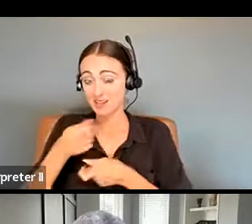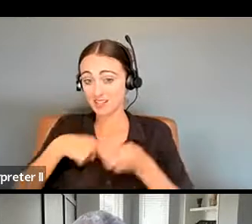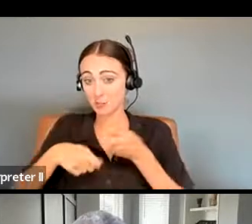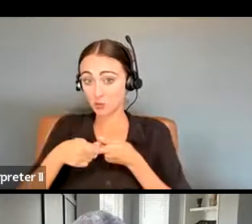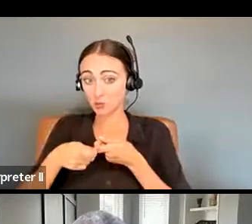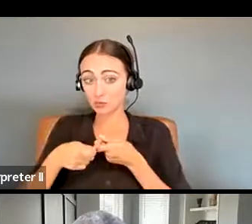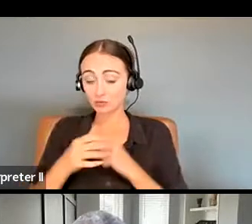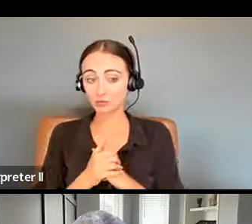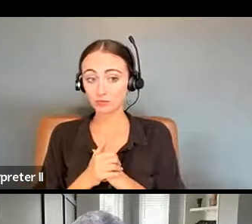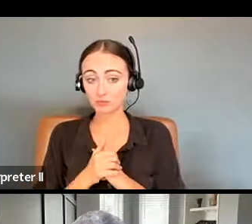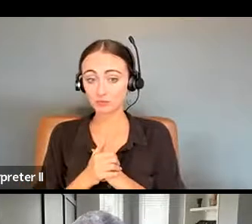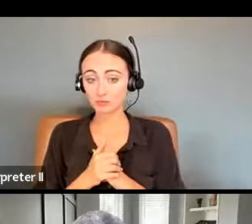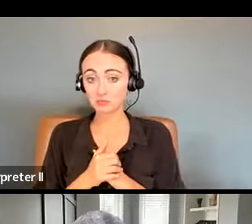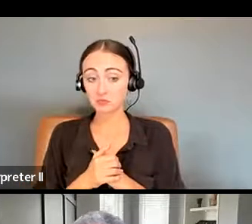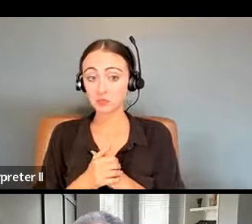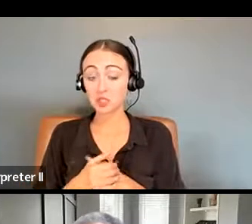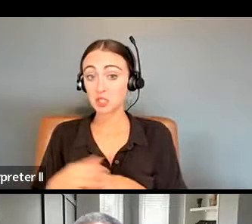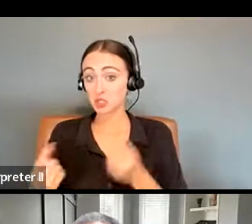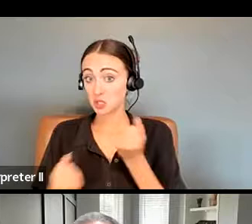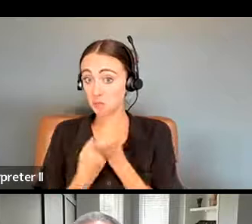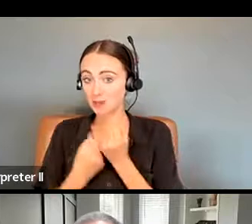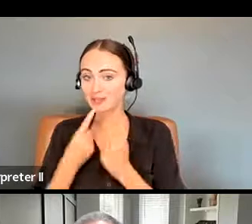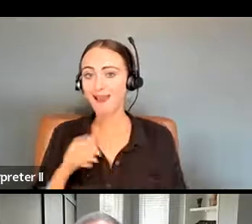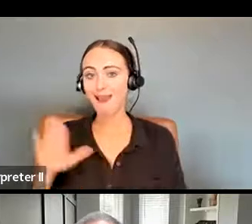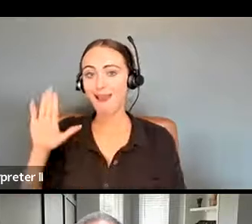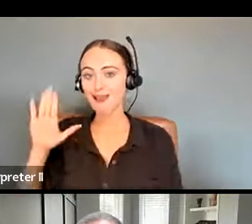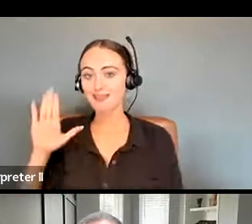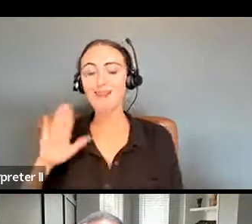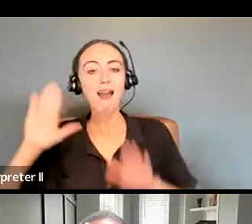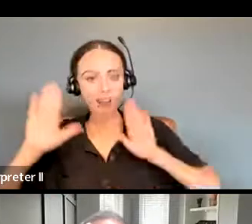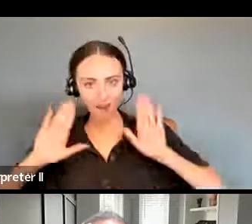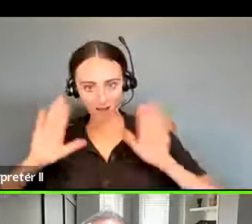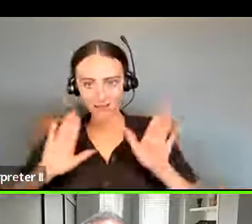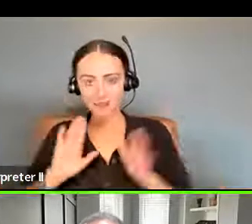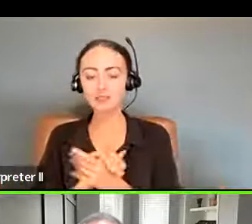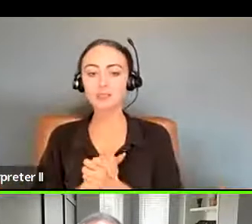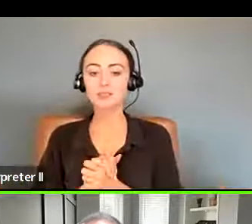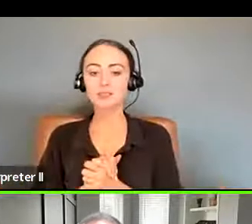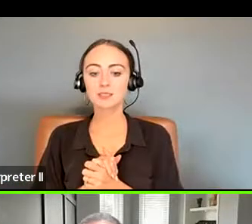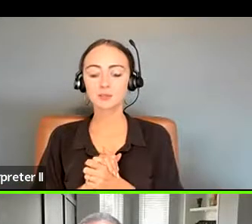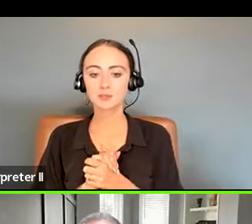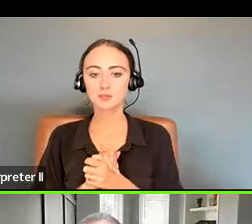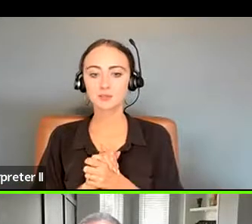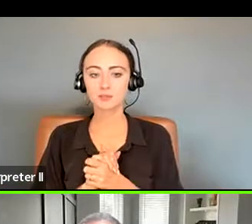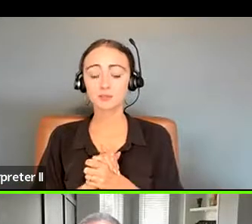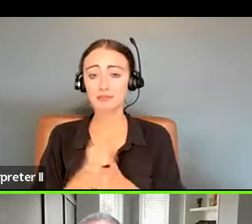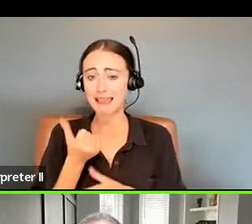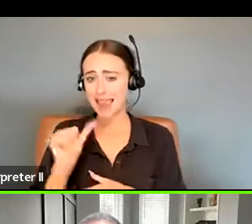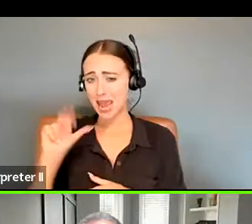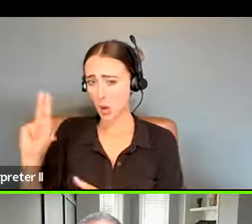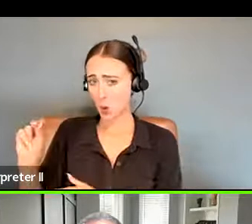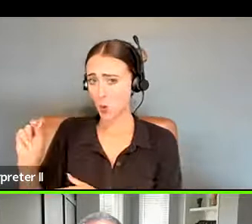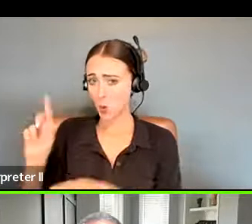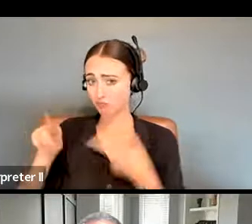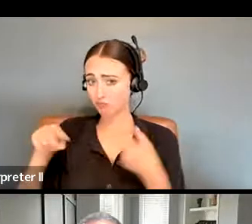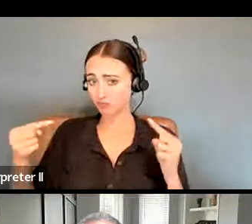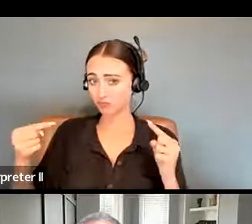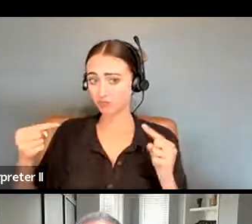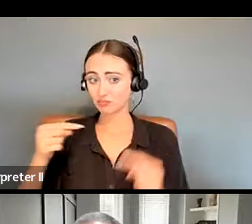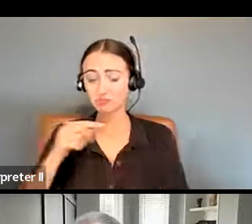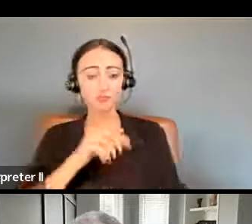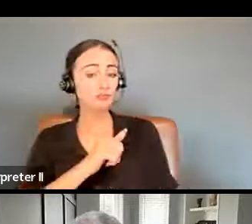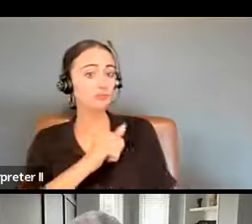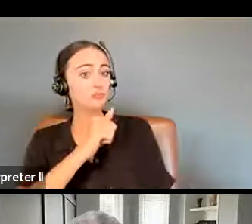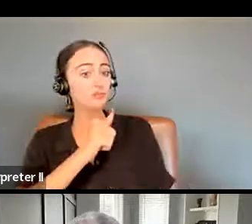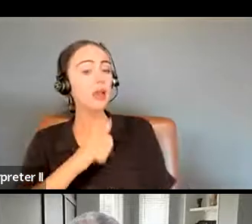substitute, all those in favor say aye. Aye. Aye. Are there any no votes? Chairman, I would like to be